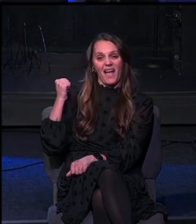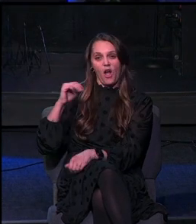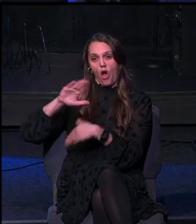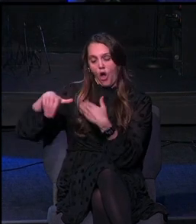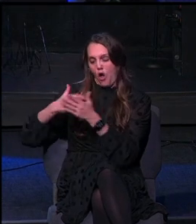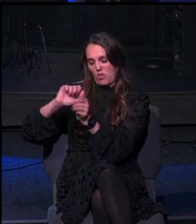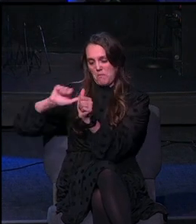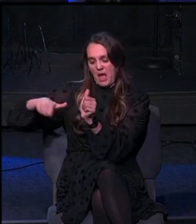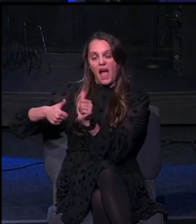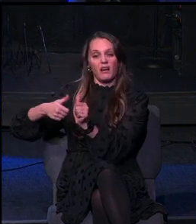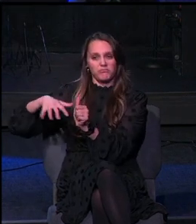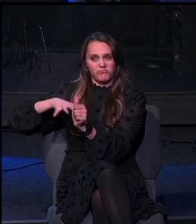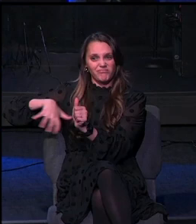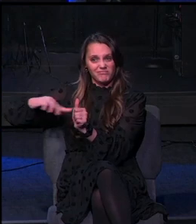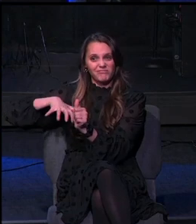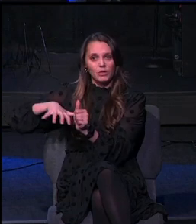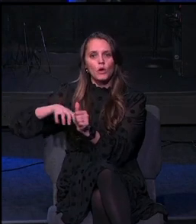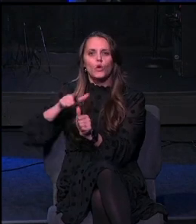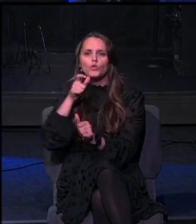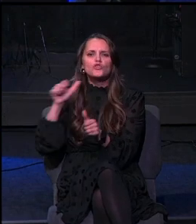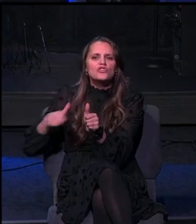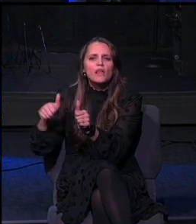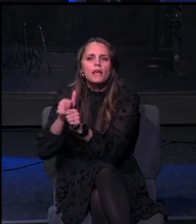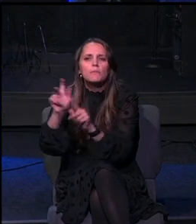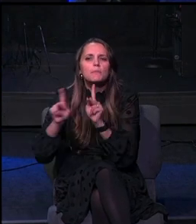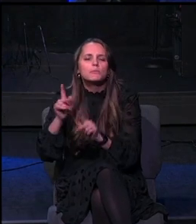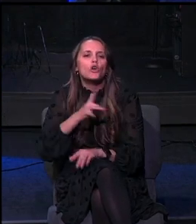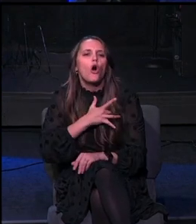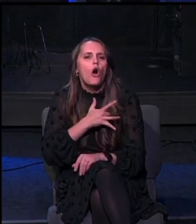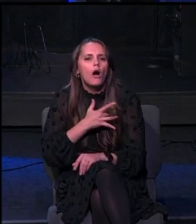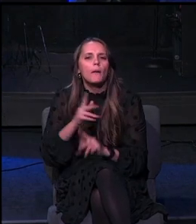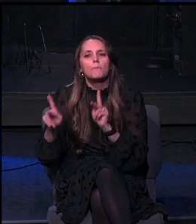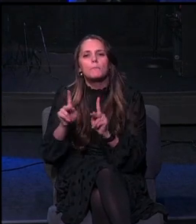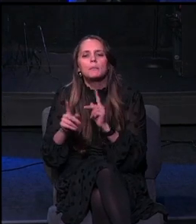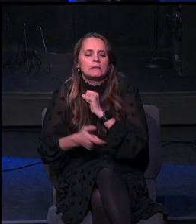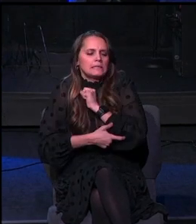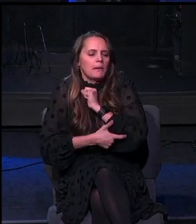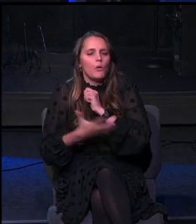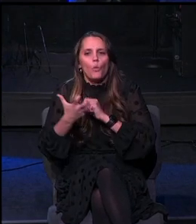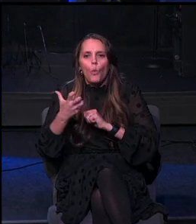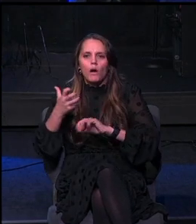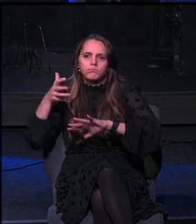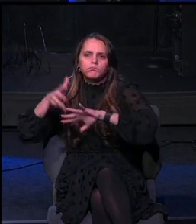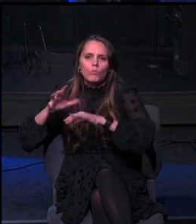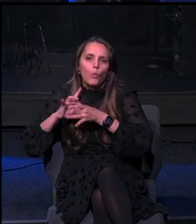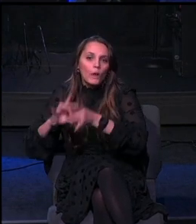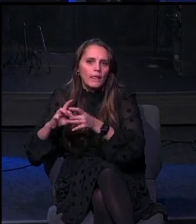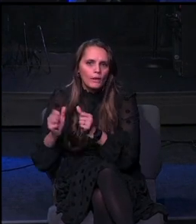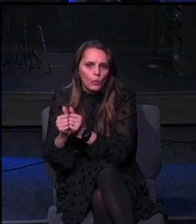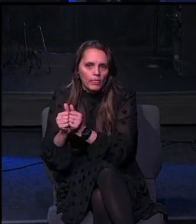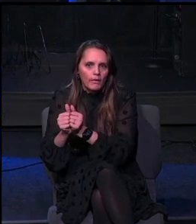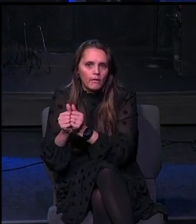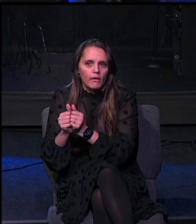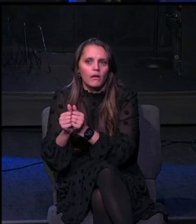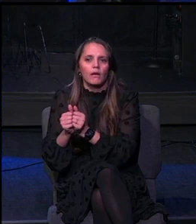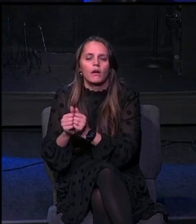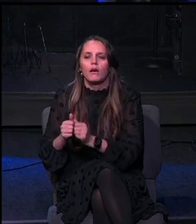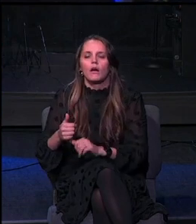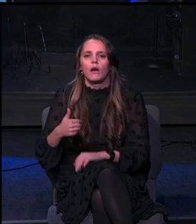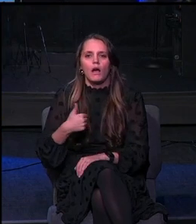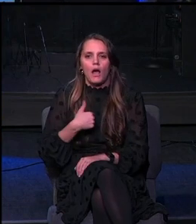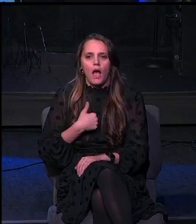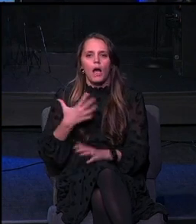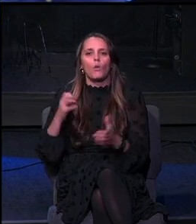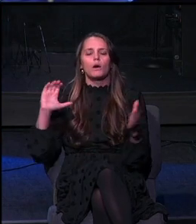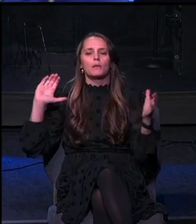the directions that go after people's hearts? You see all the things that people are tempted to anchor themselves to? And he goes, I want to be compared to